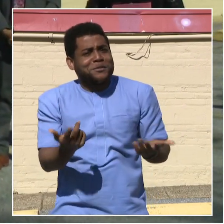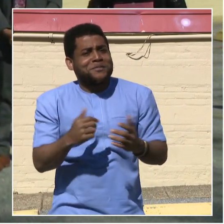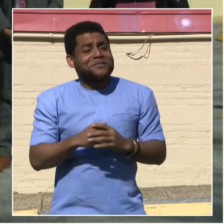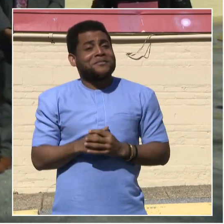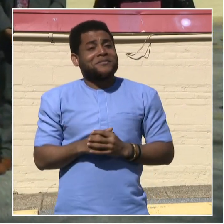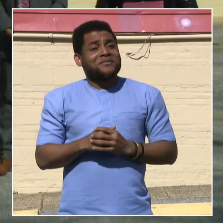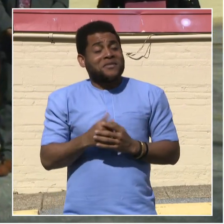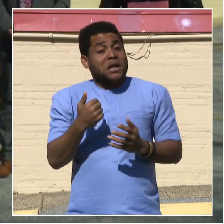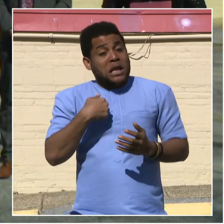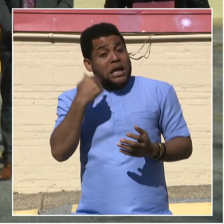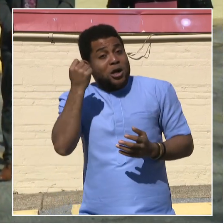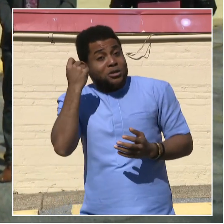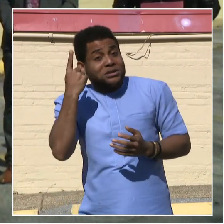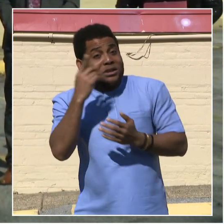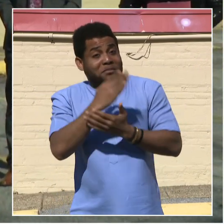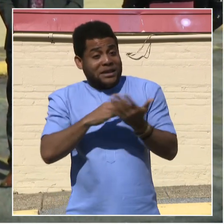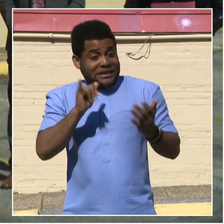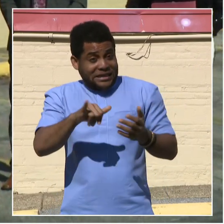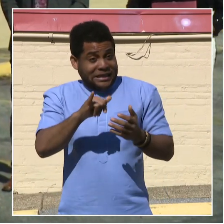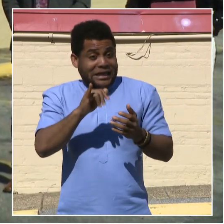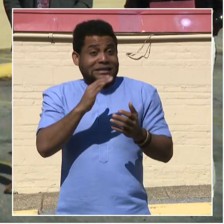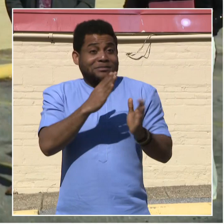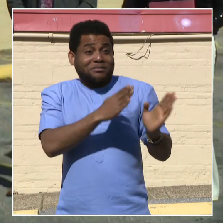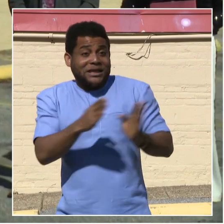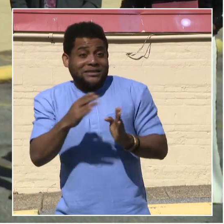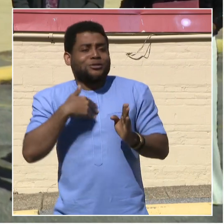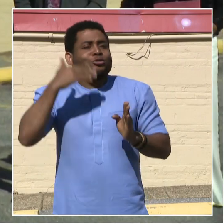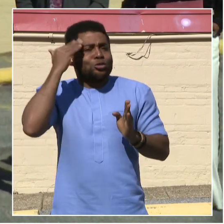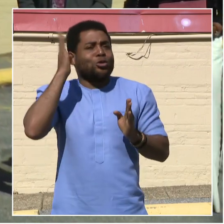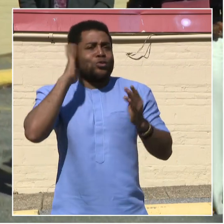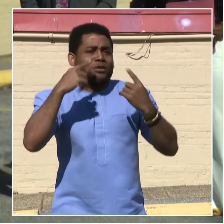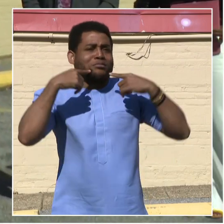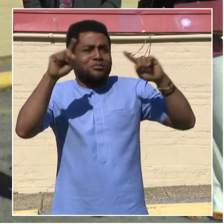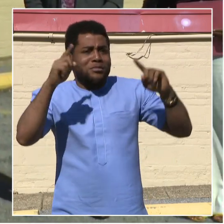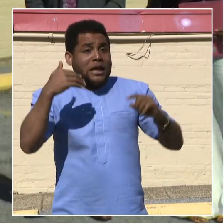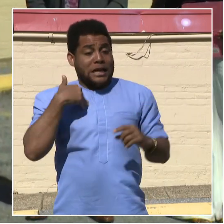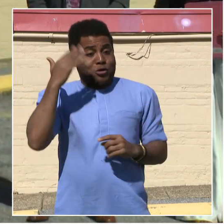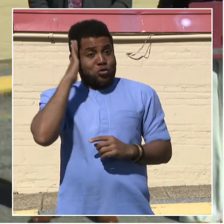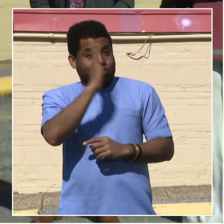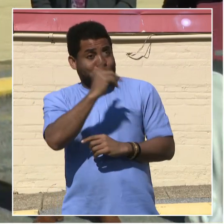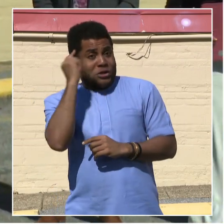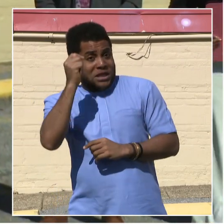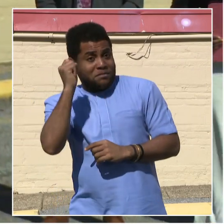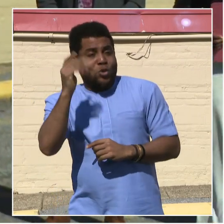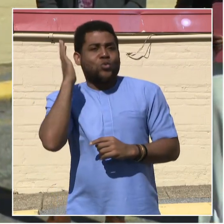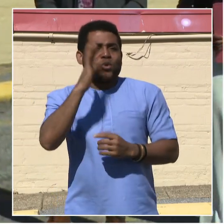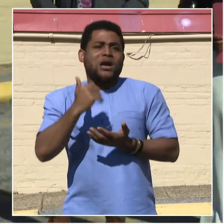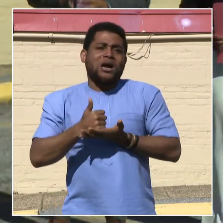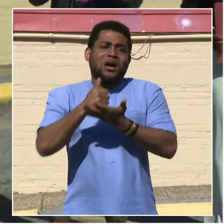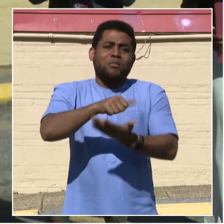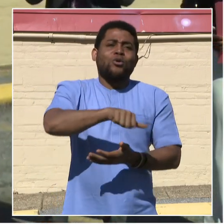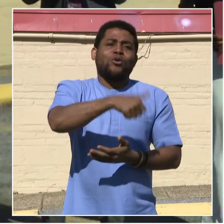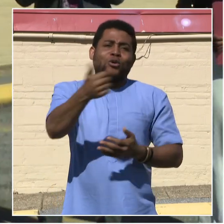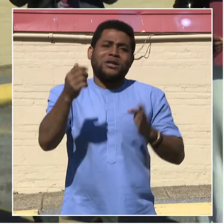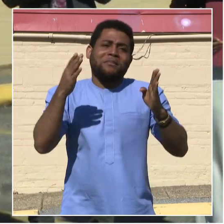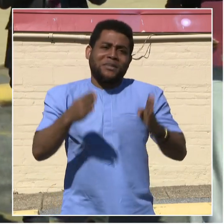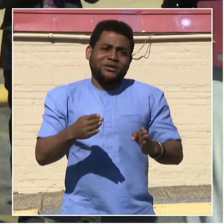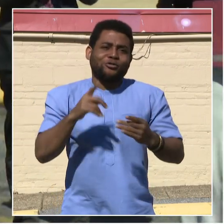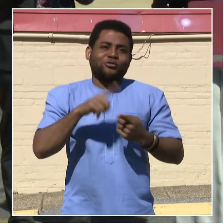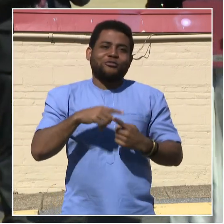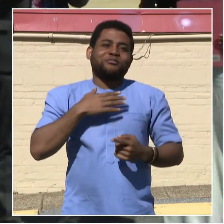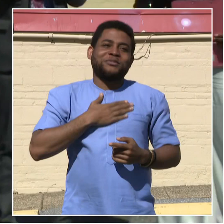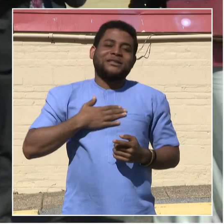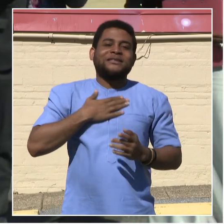And I know for sure that your testimony will pour into somebody else. So give LaToya another round of